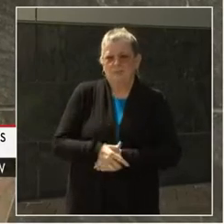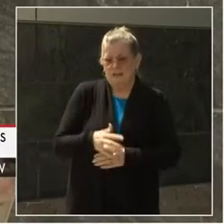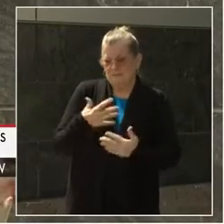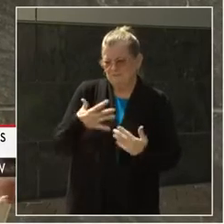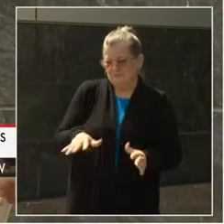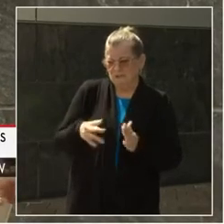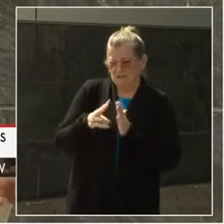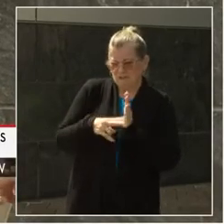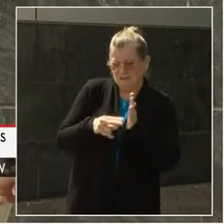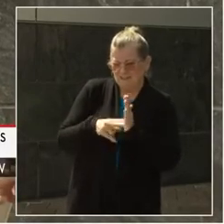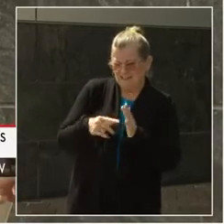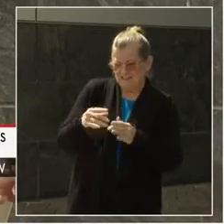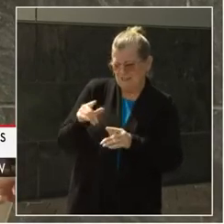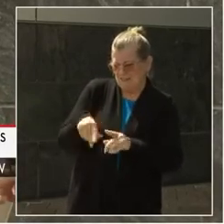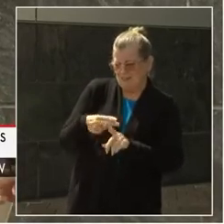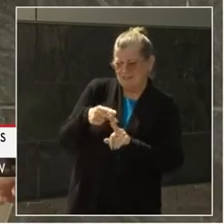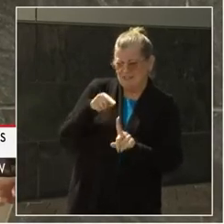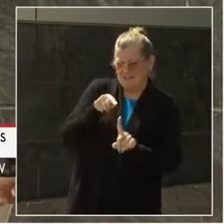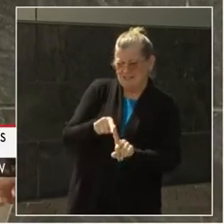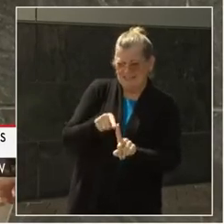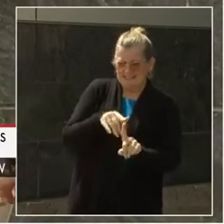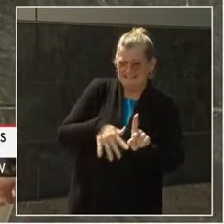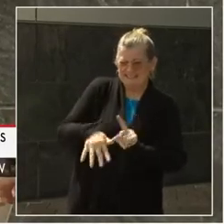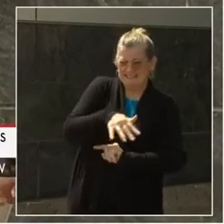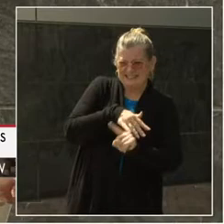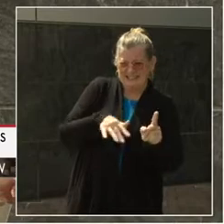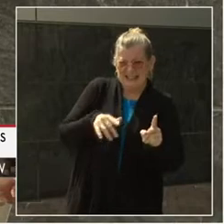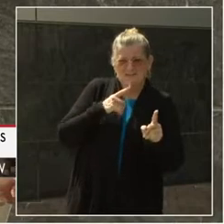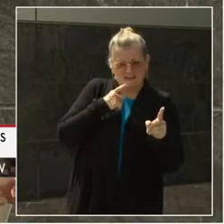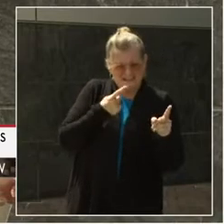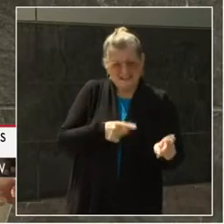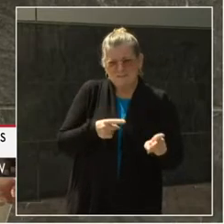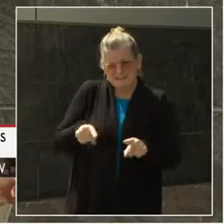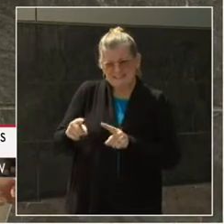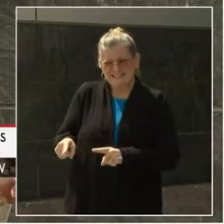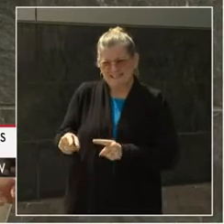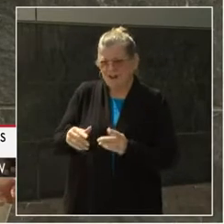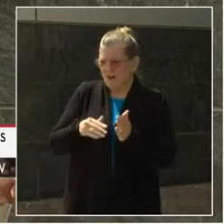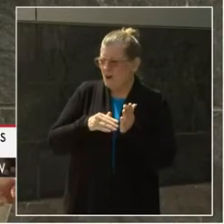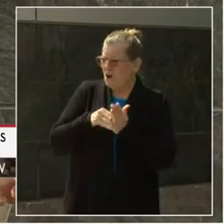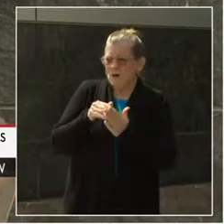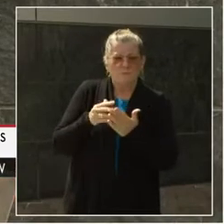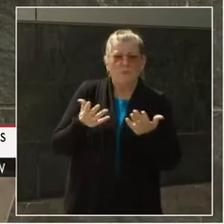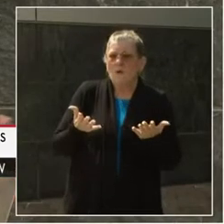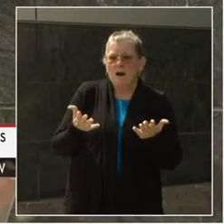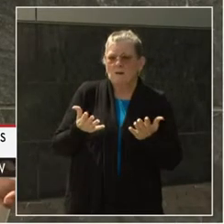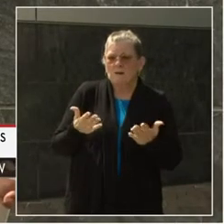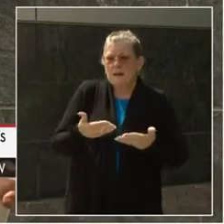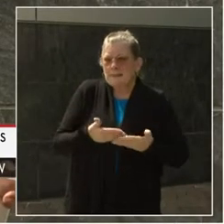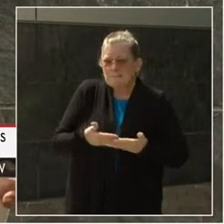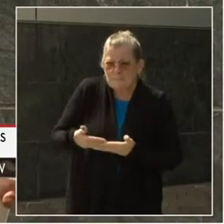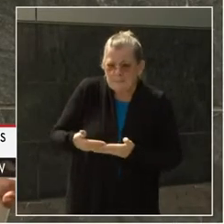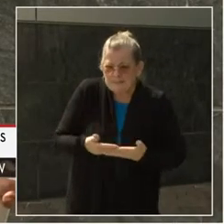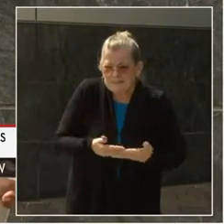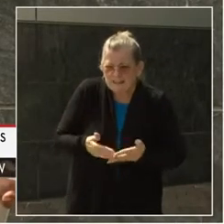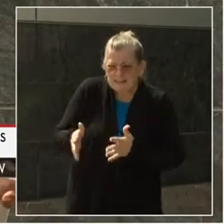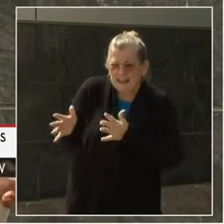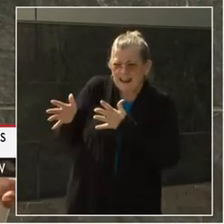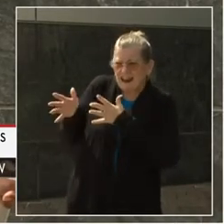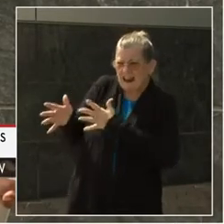not, unfortunately, an unusual one, and that's the case of babies being left in hot